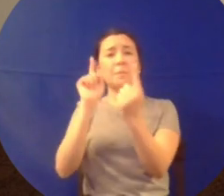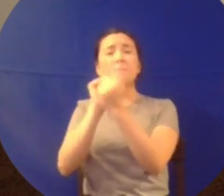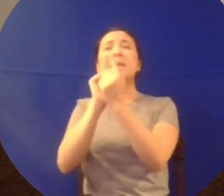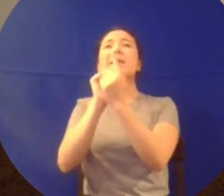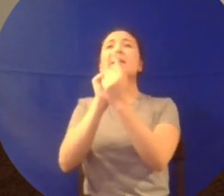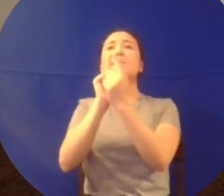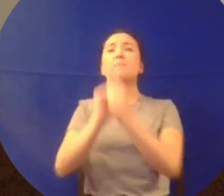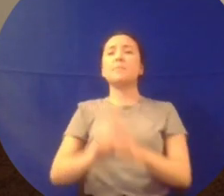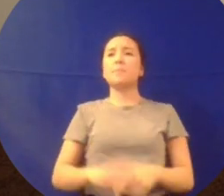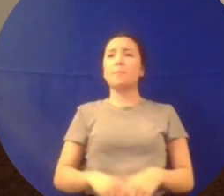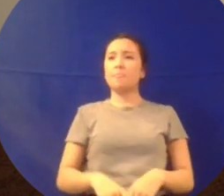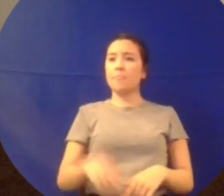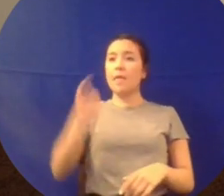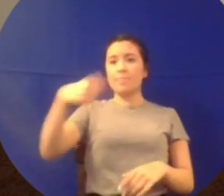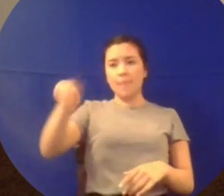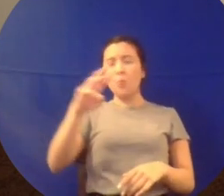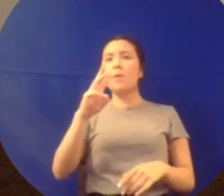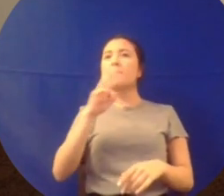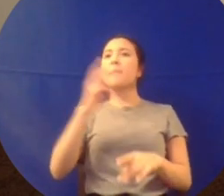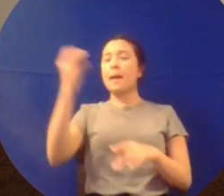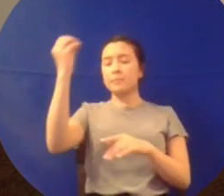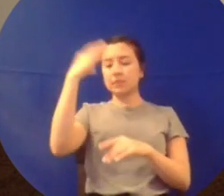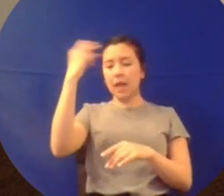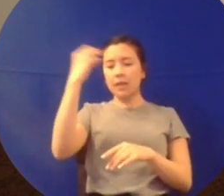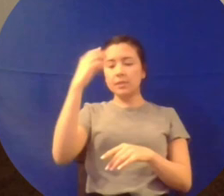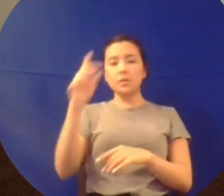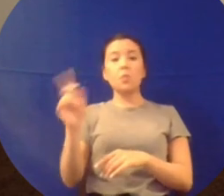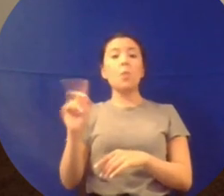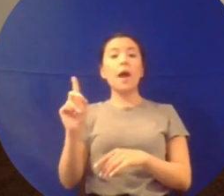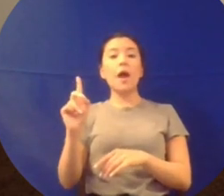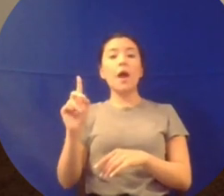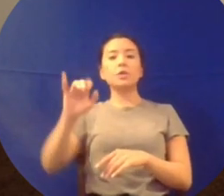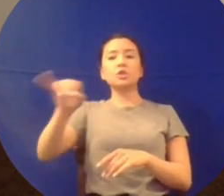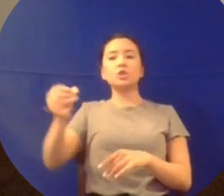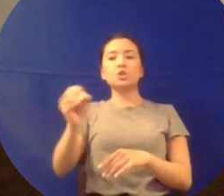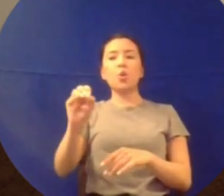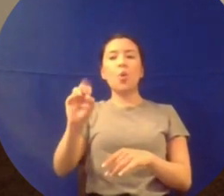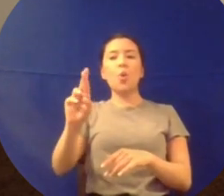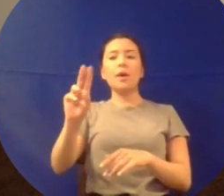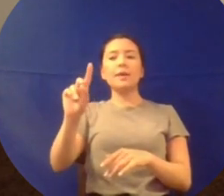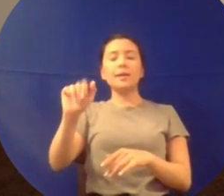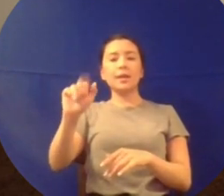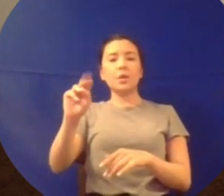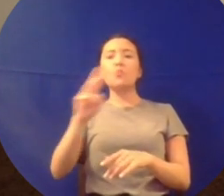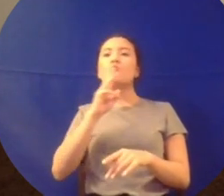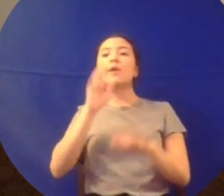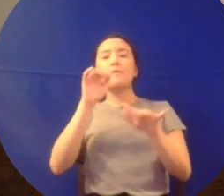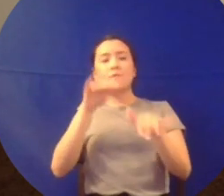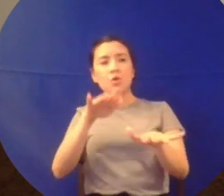baptized by him in the Jordan River as they acknowledged their sins.